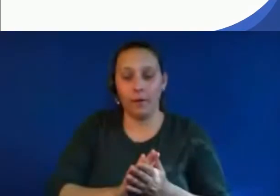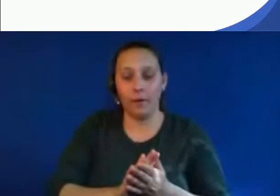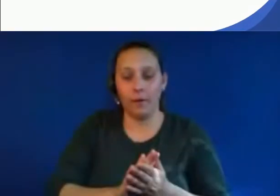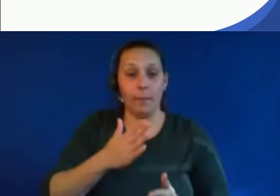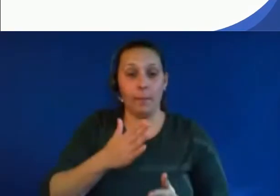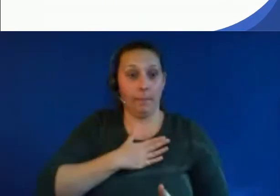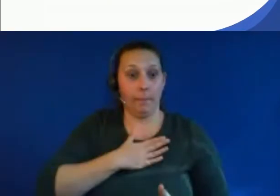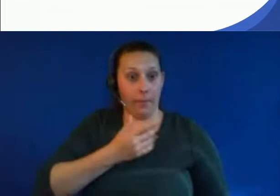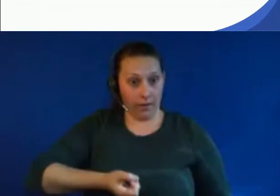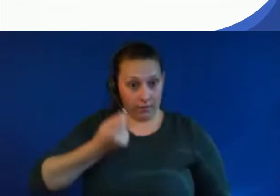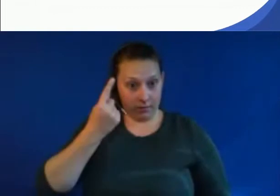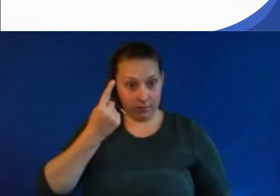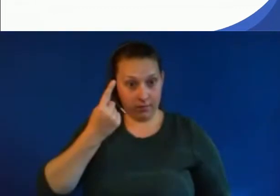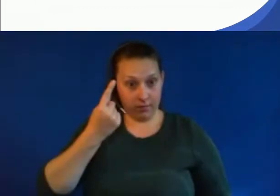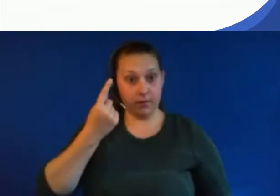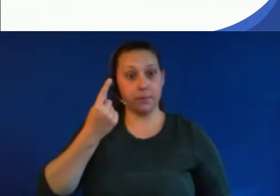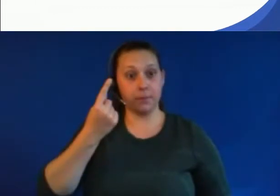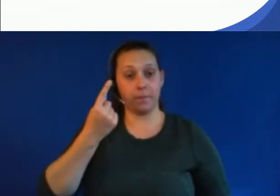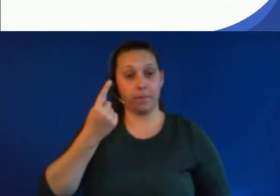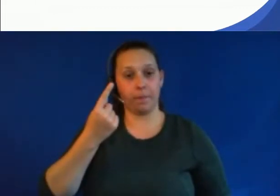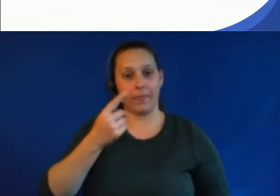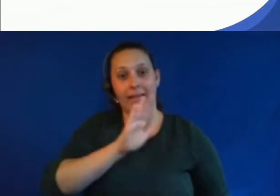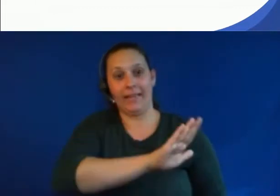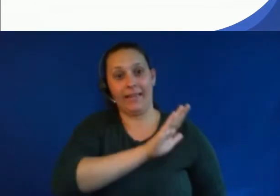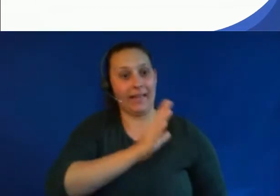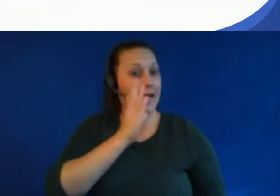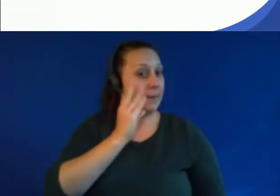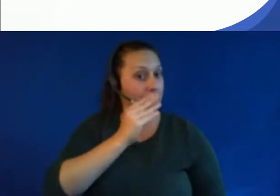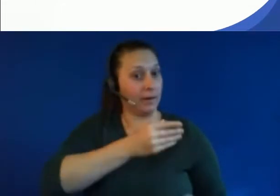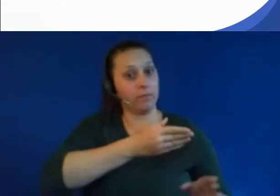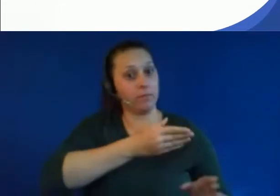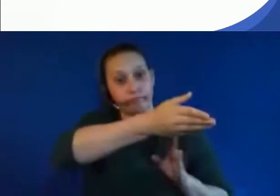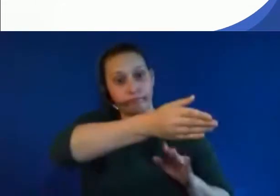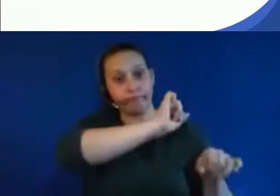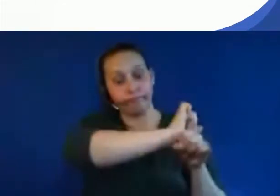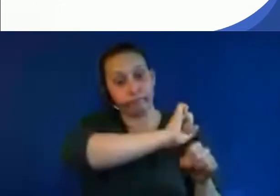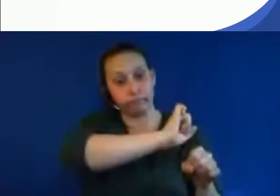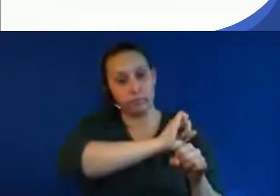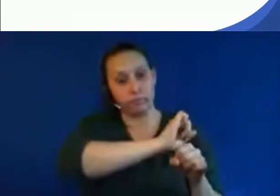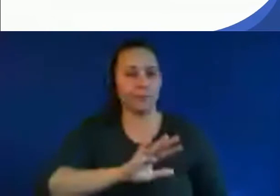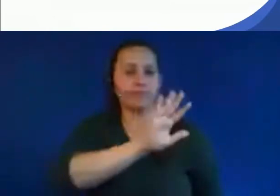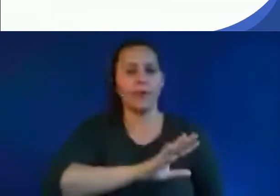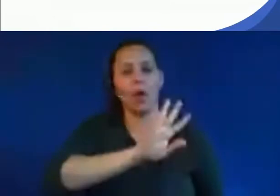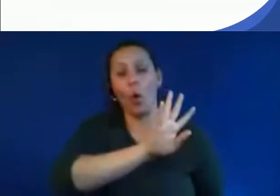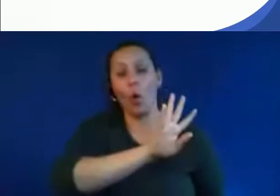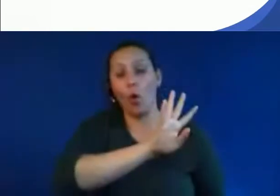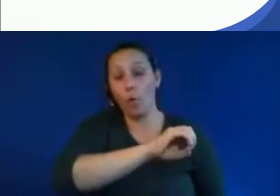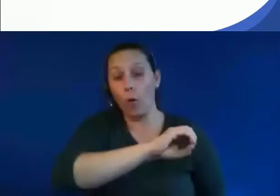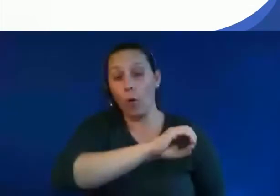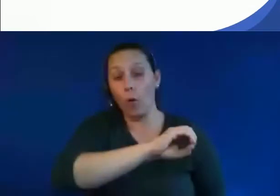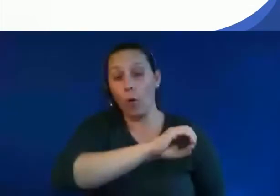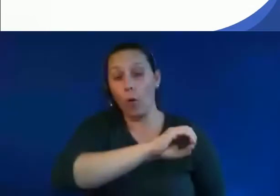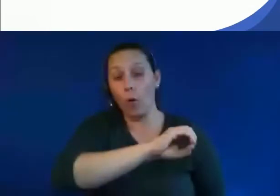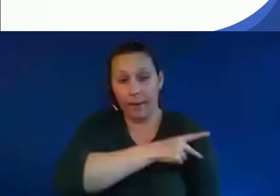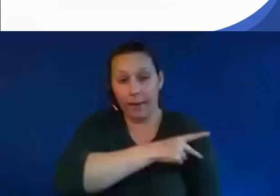knowledge in his clinical practice, about 40% of patients that he sees